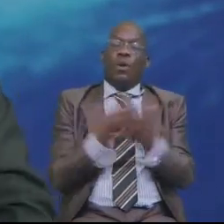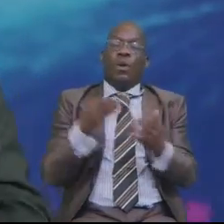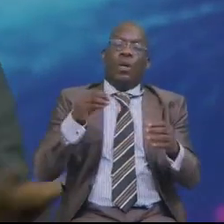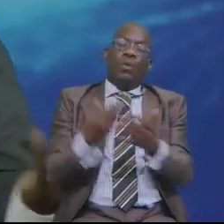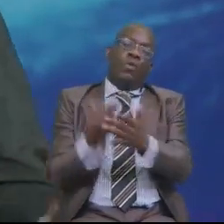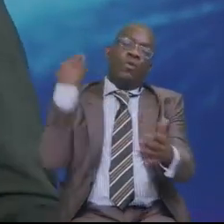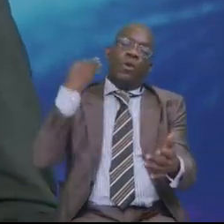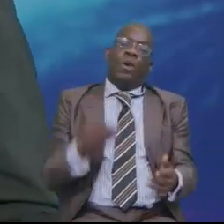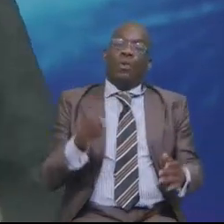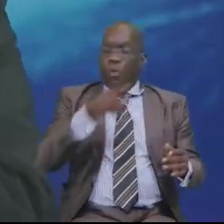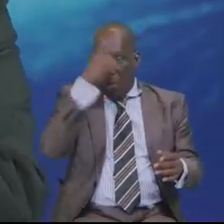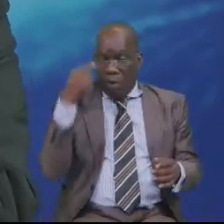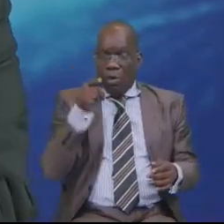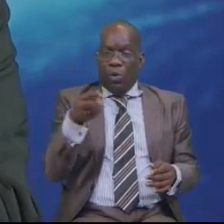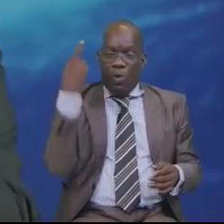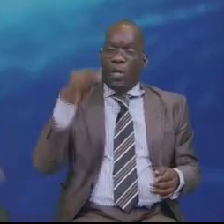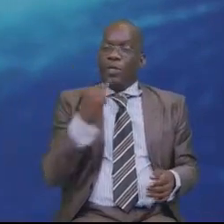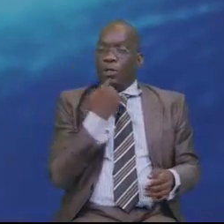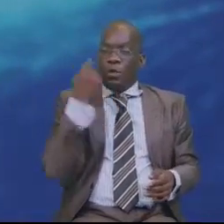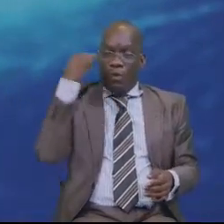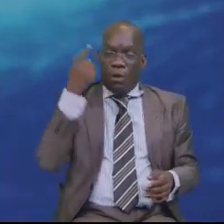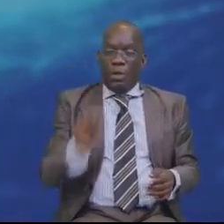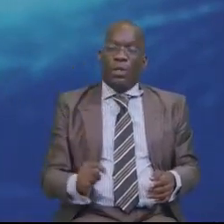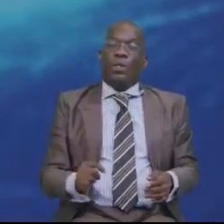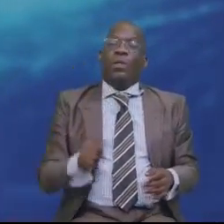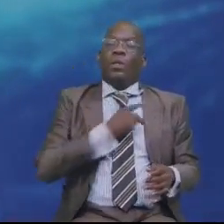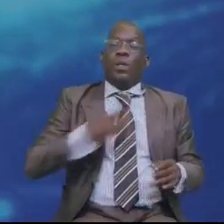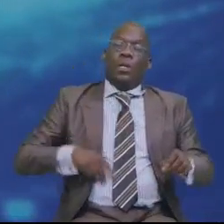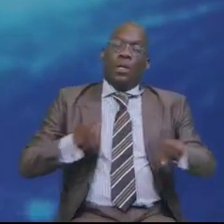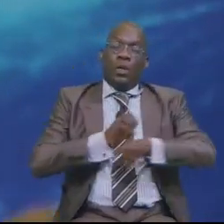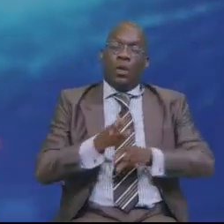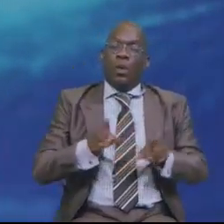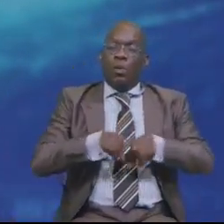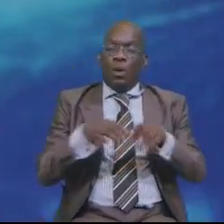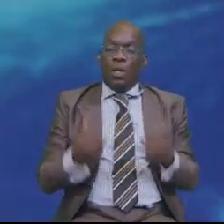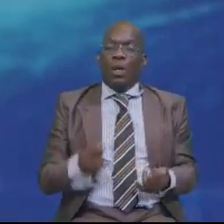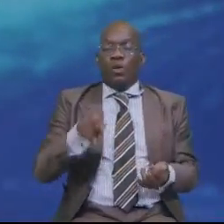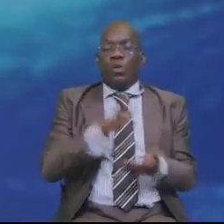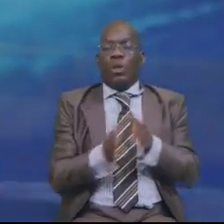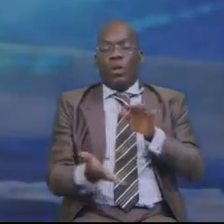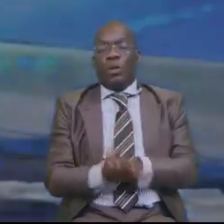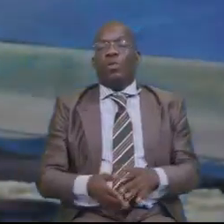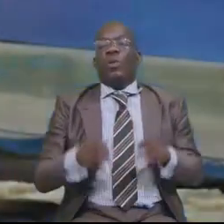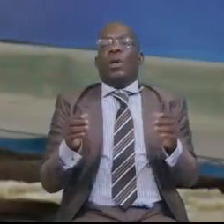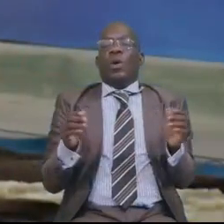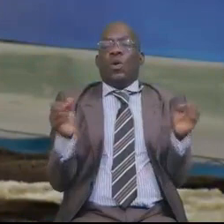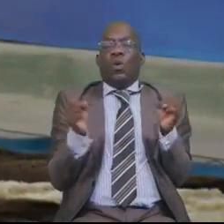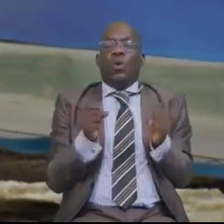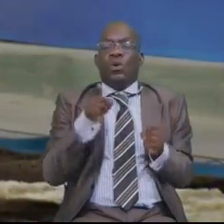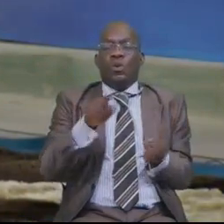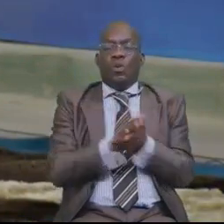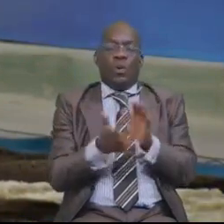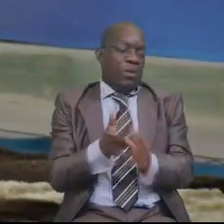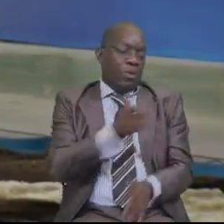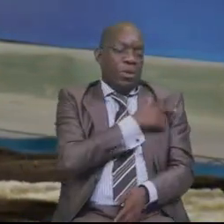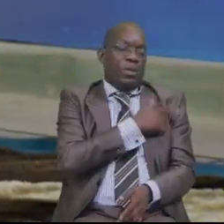for the kingdom. And now remember now the coldness, the lukewarmness, the lethargy, and the turning